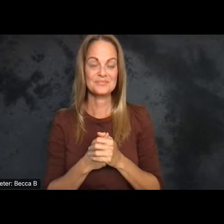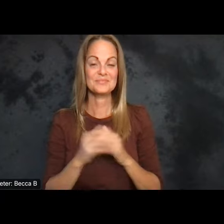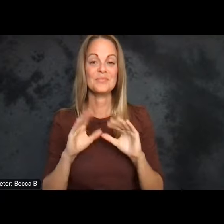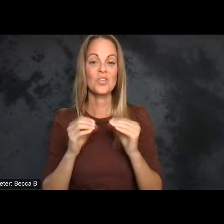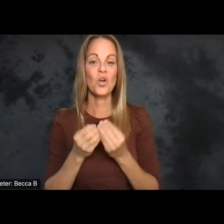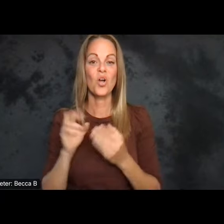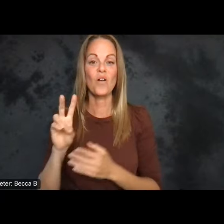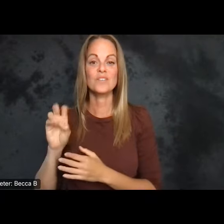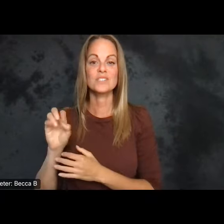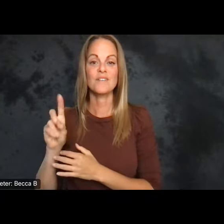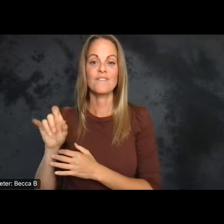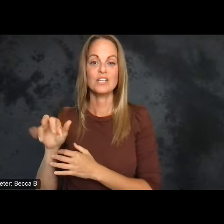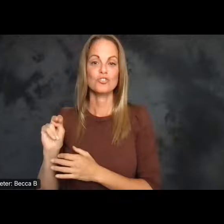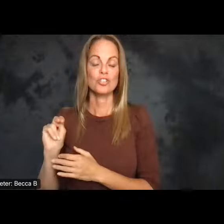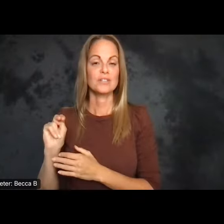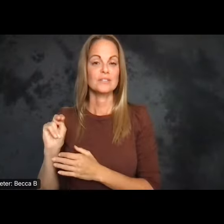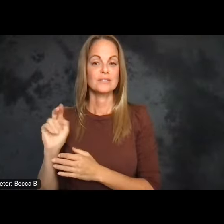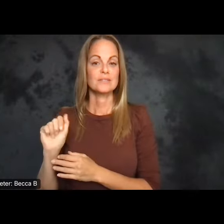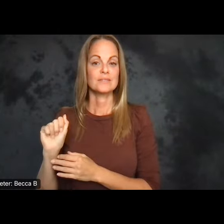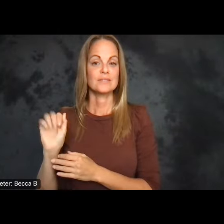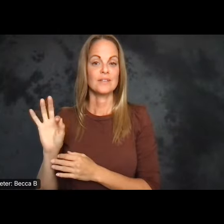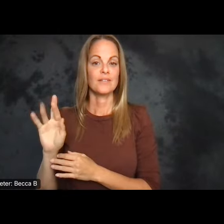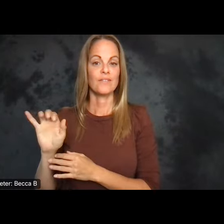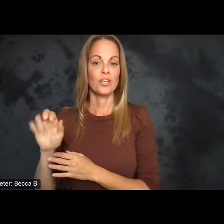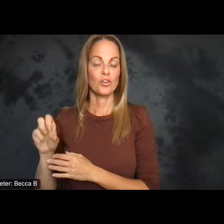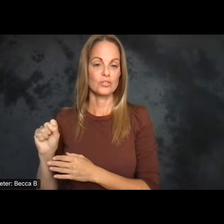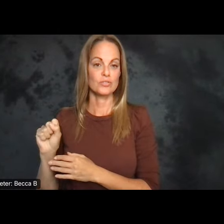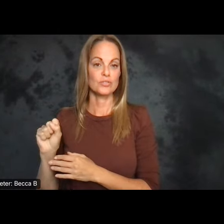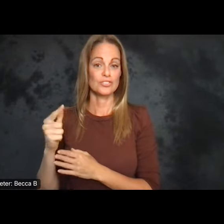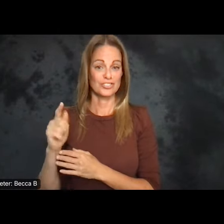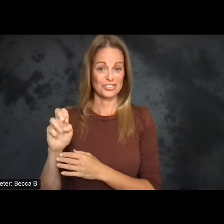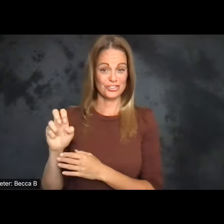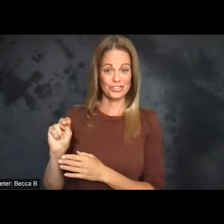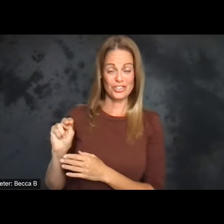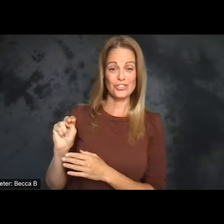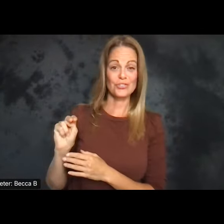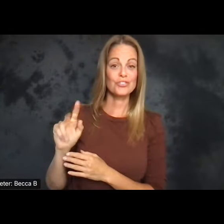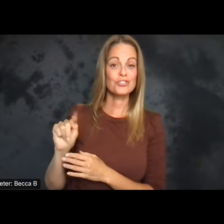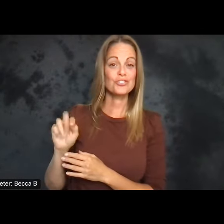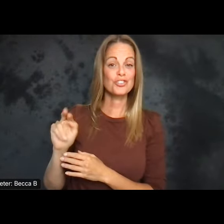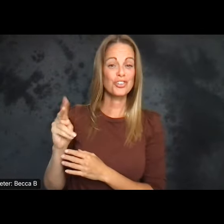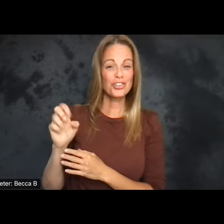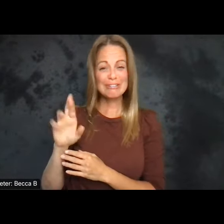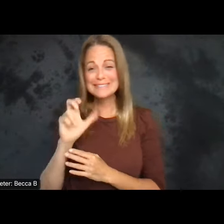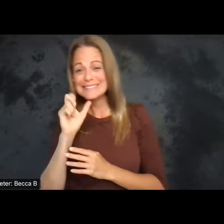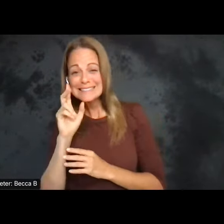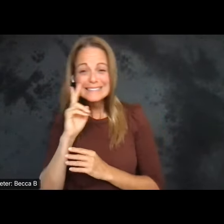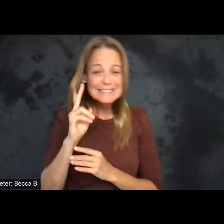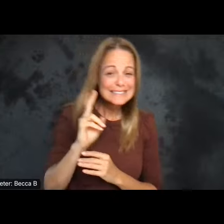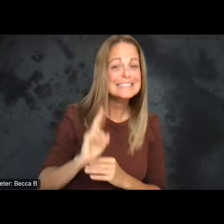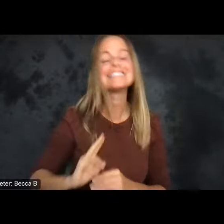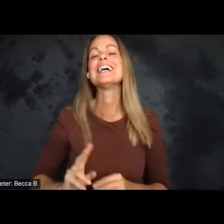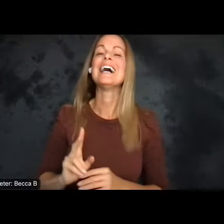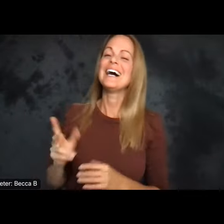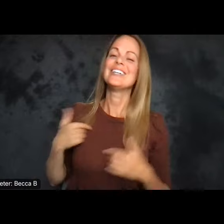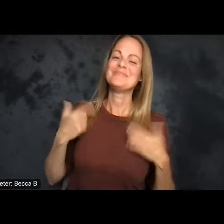Is it General Turner? Okay, all right. You're kind of hiding behind some people there. I couldn't quite see you, so. Trying to, yes,